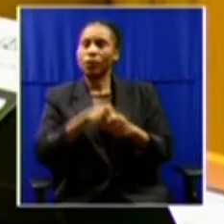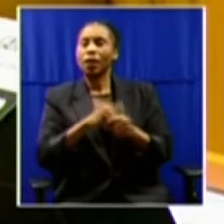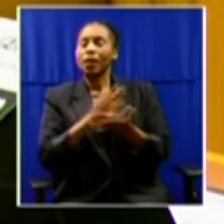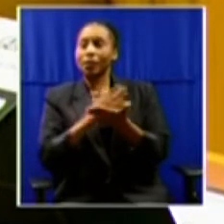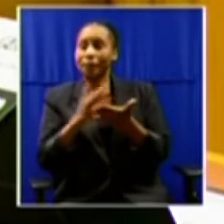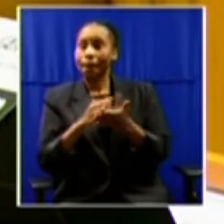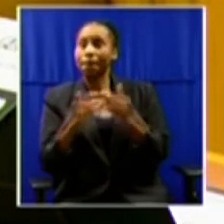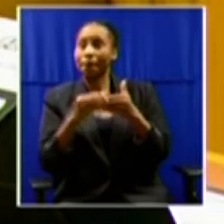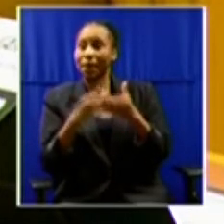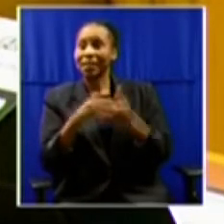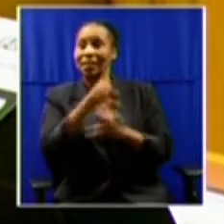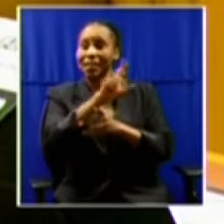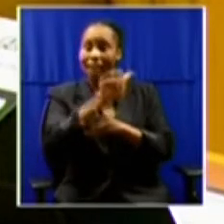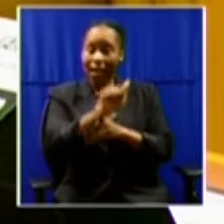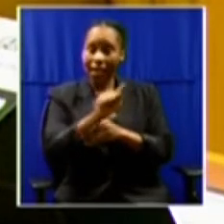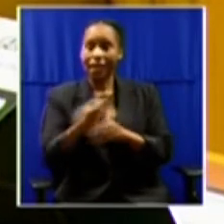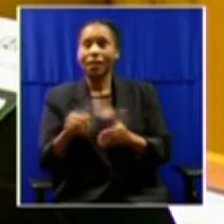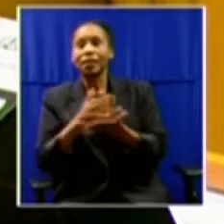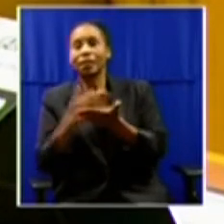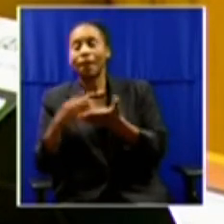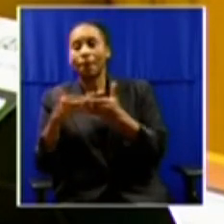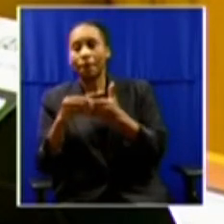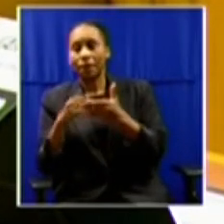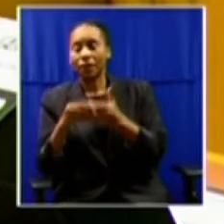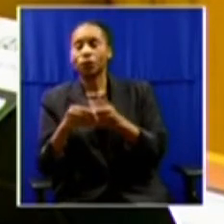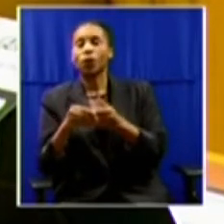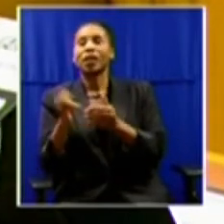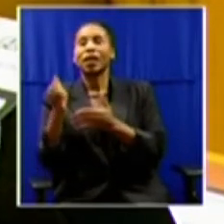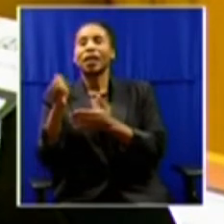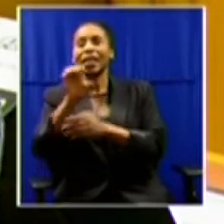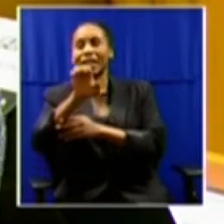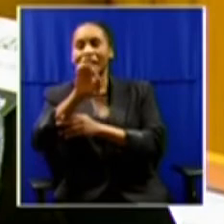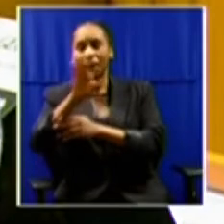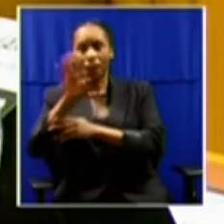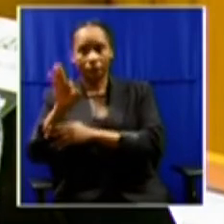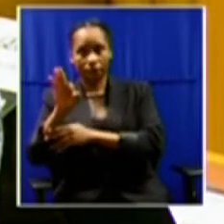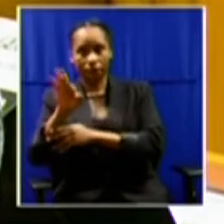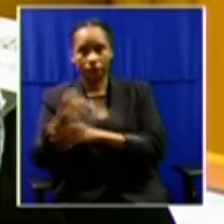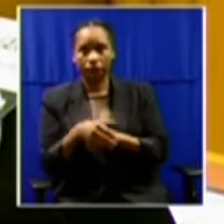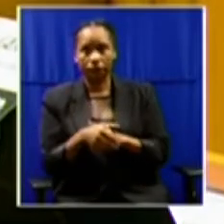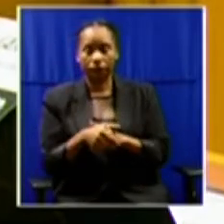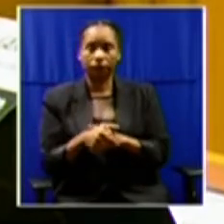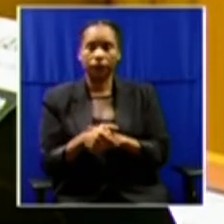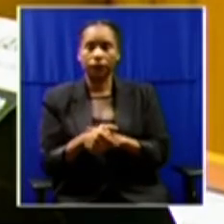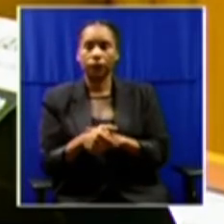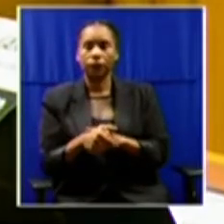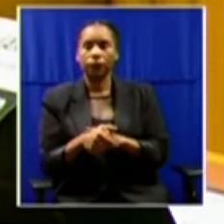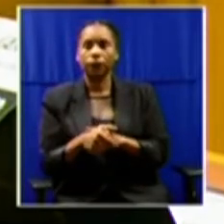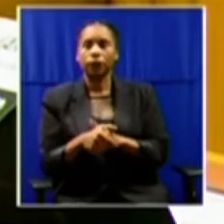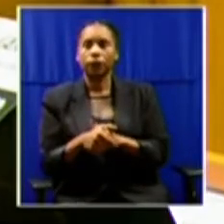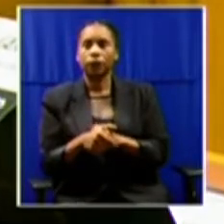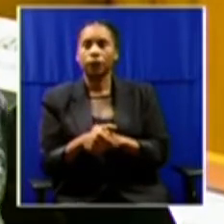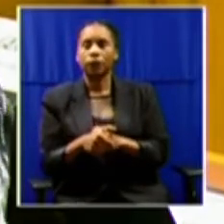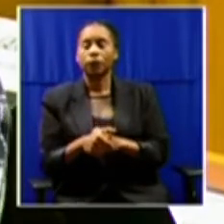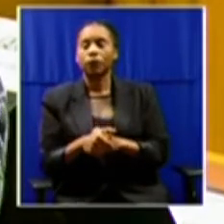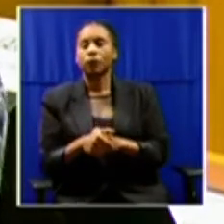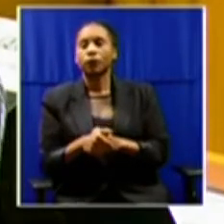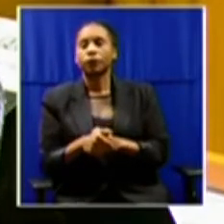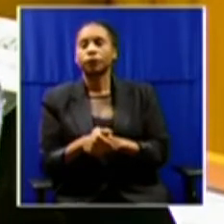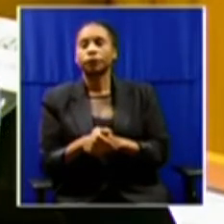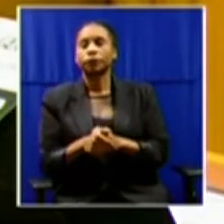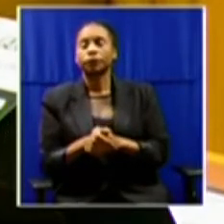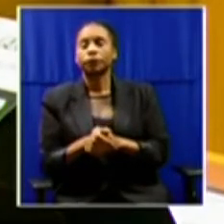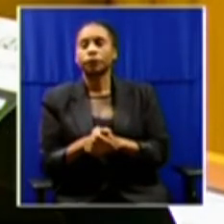and some members of the Economic Freedom Front, fighters, I'm sorry.